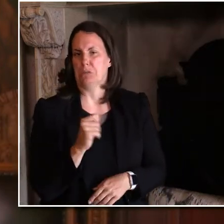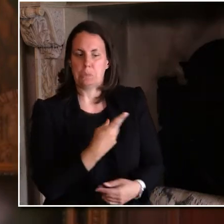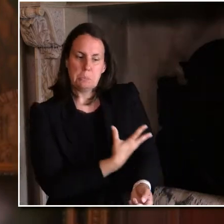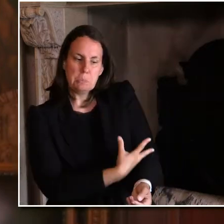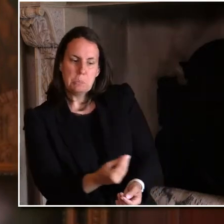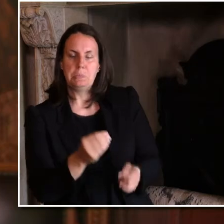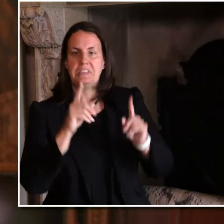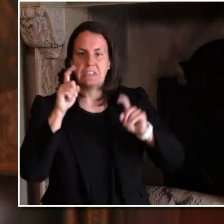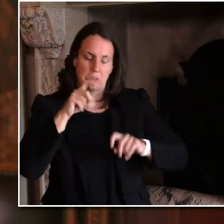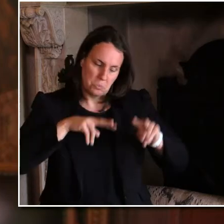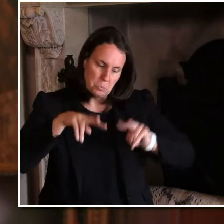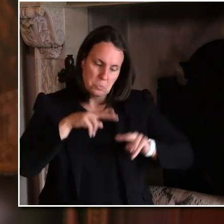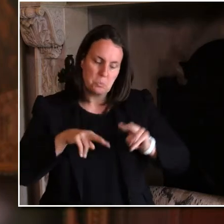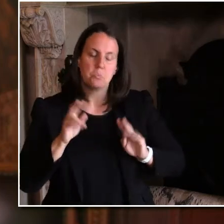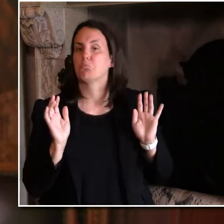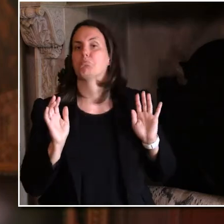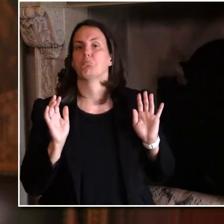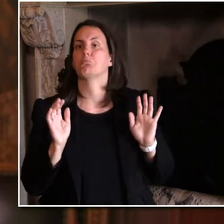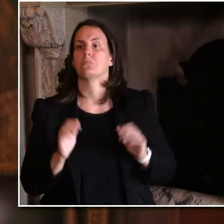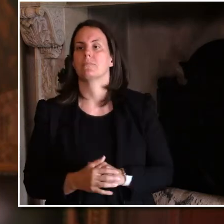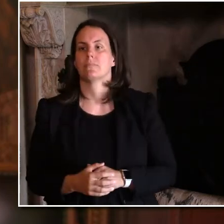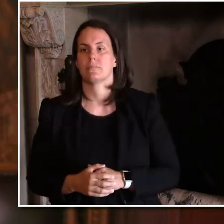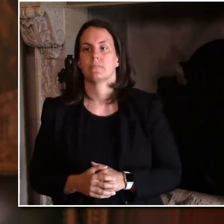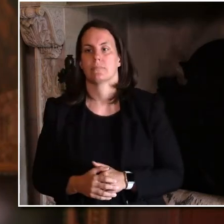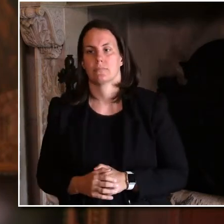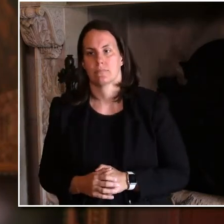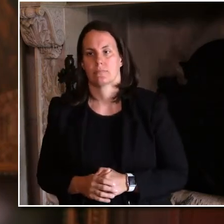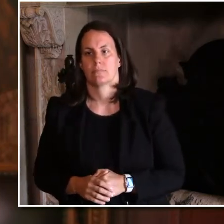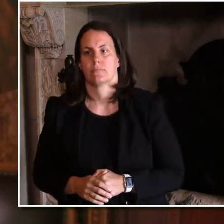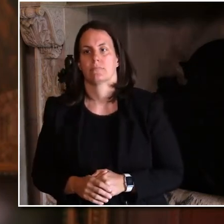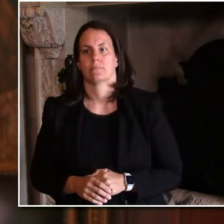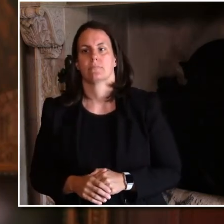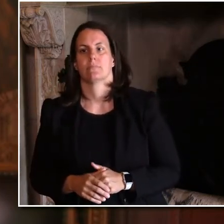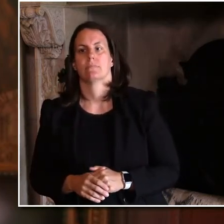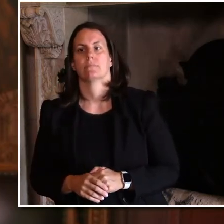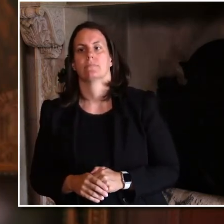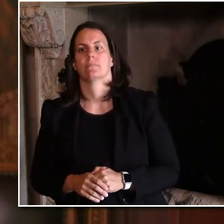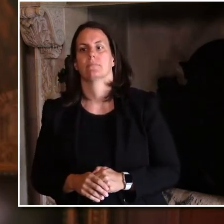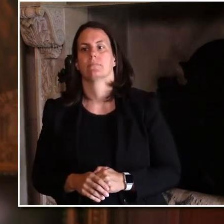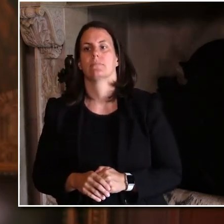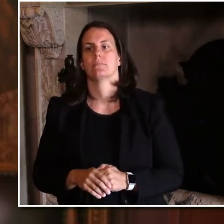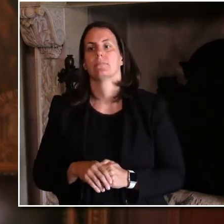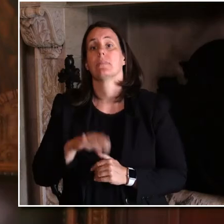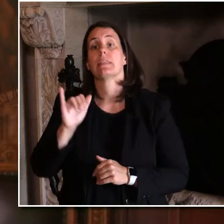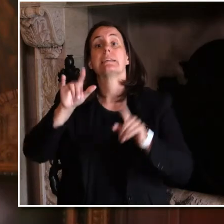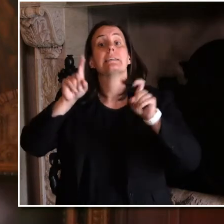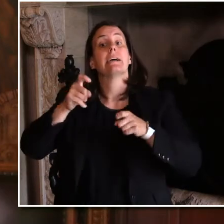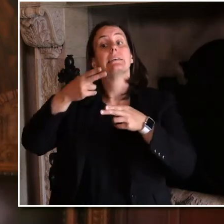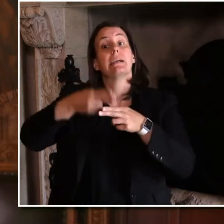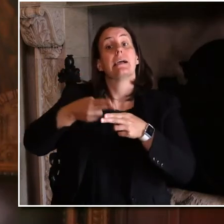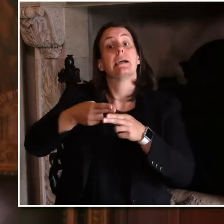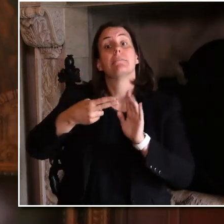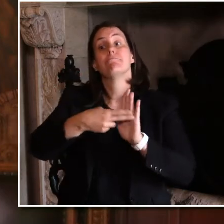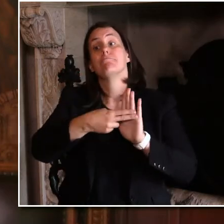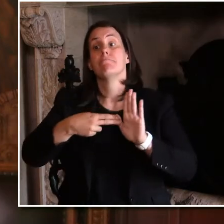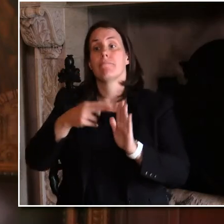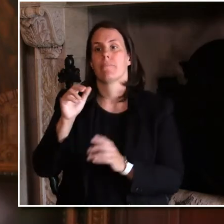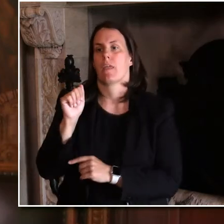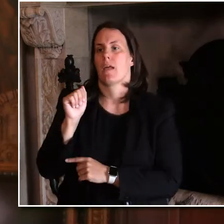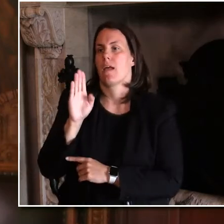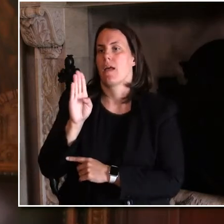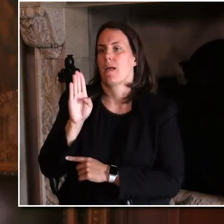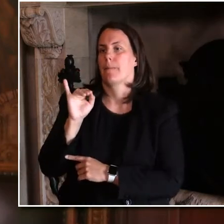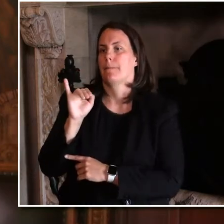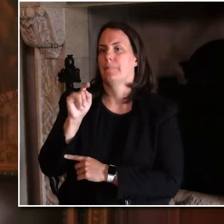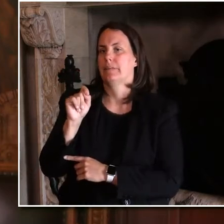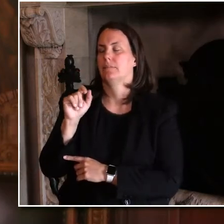falsely positive. The test we're using, I think, is the Abbott Architect platform. As for the protocol about